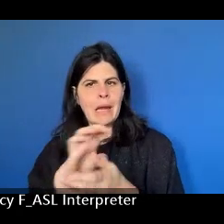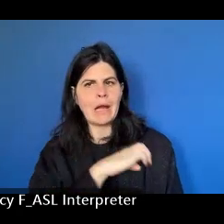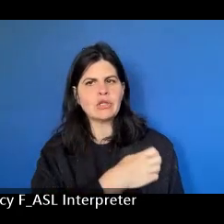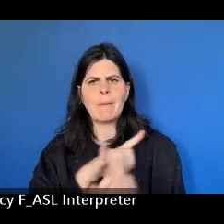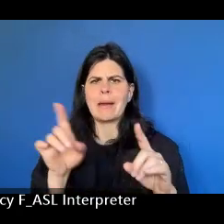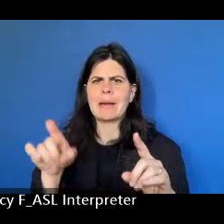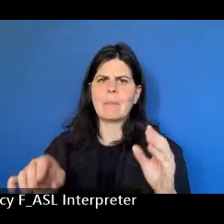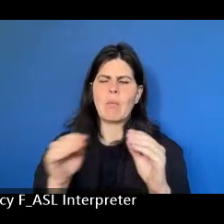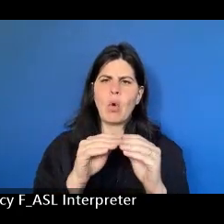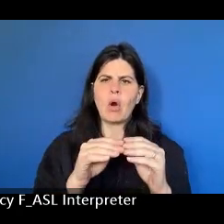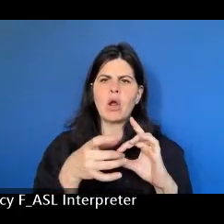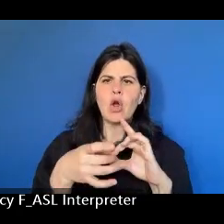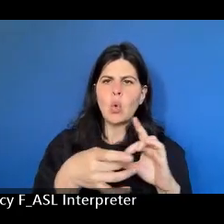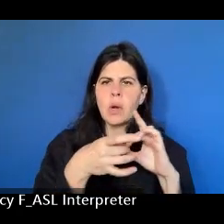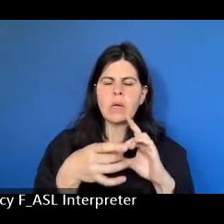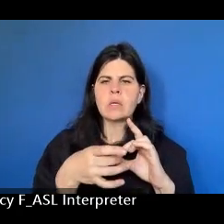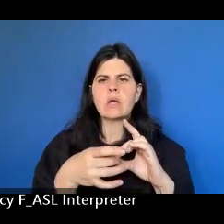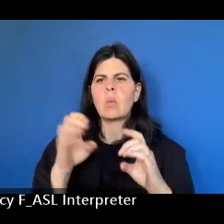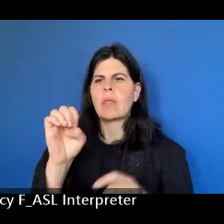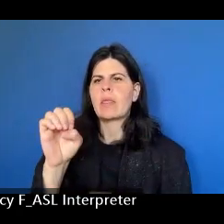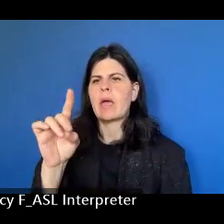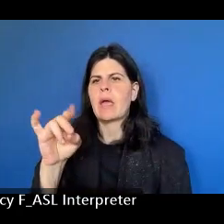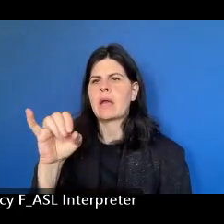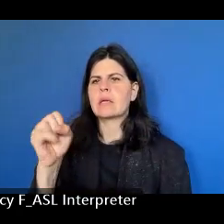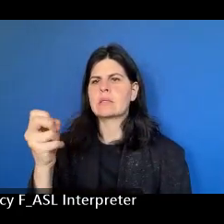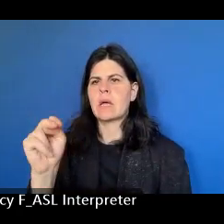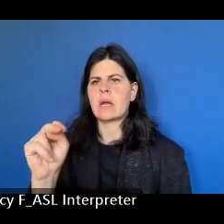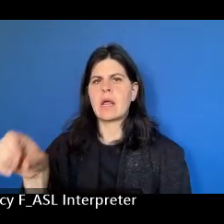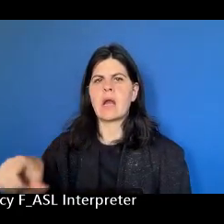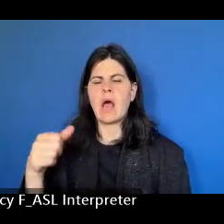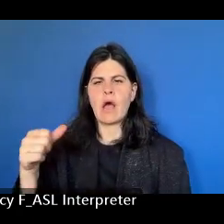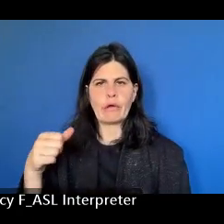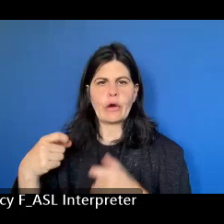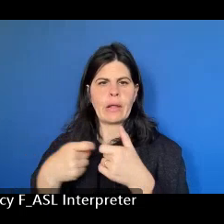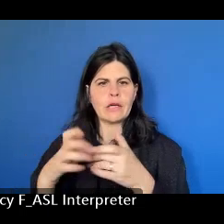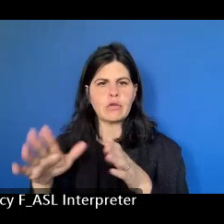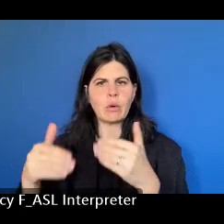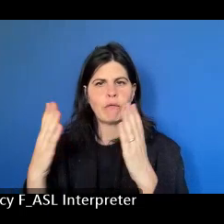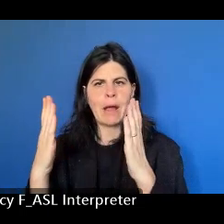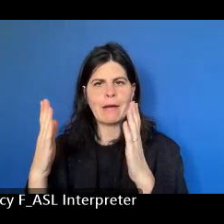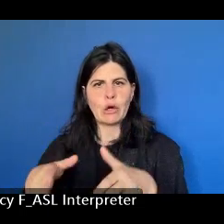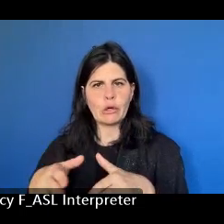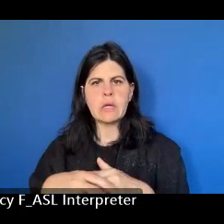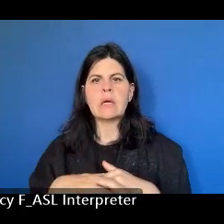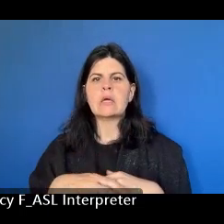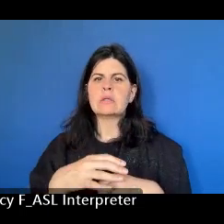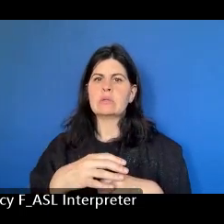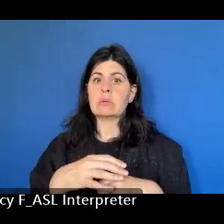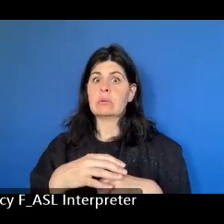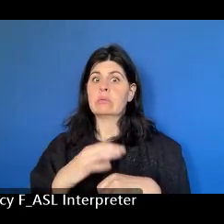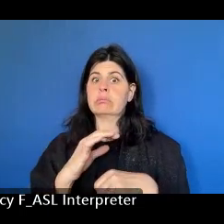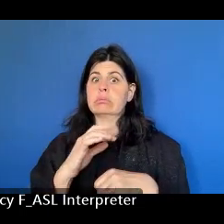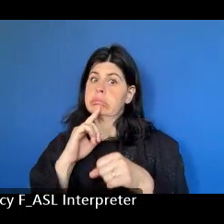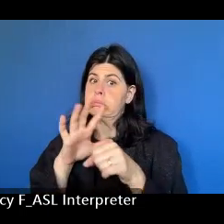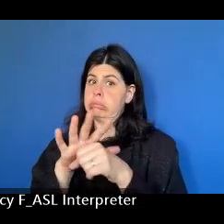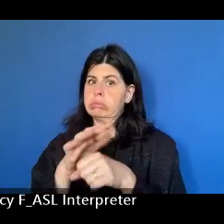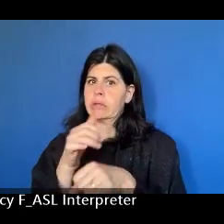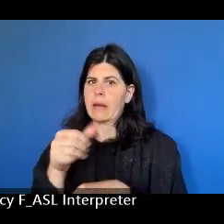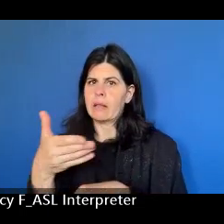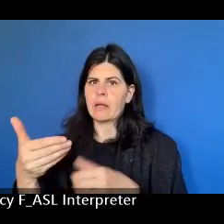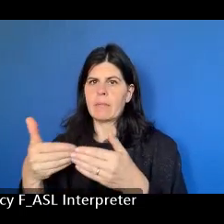with Edison and other electrical providers to ensure anything before we do move forward with